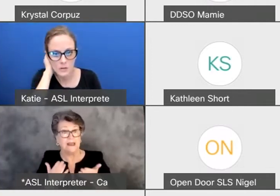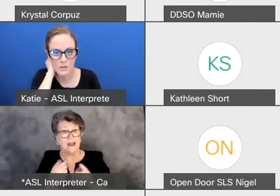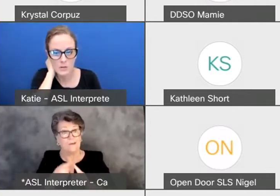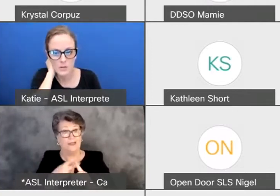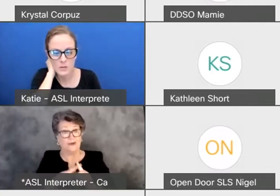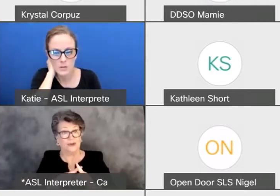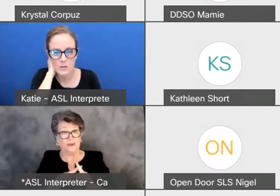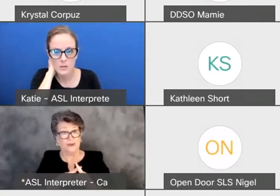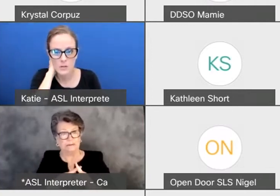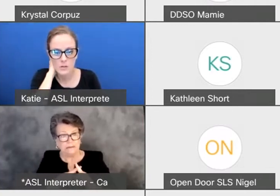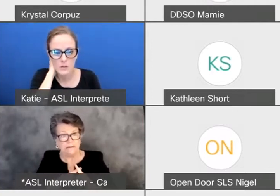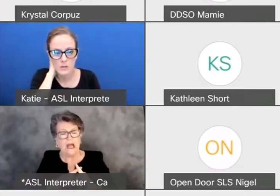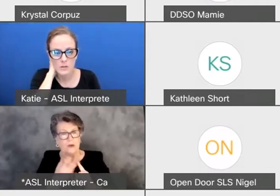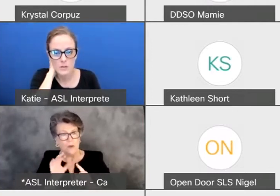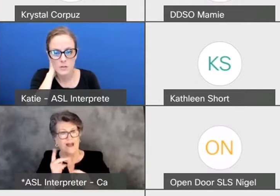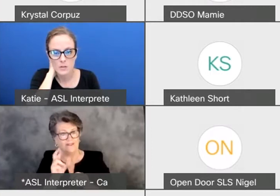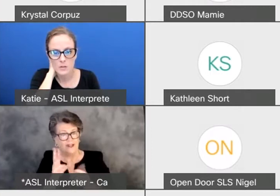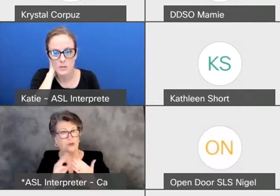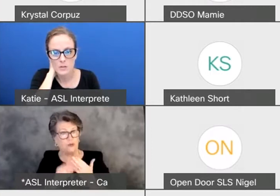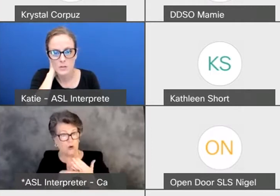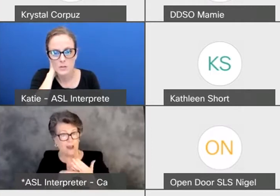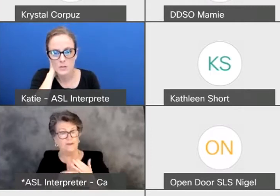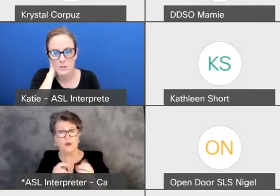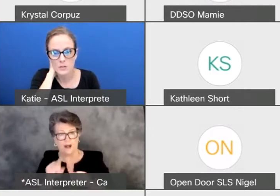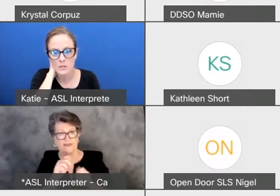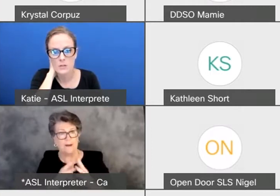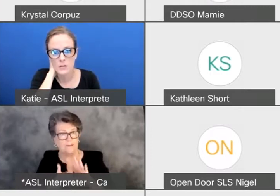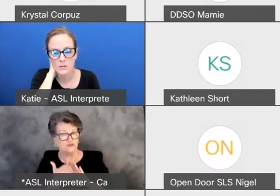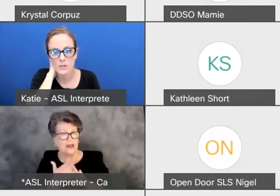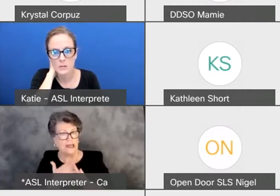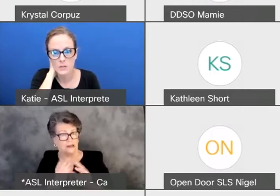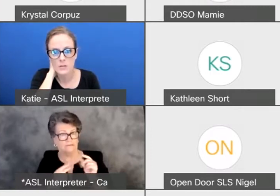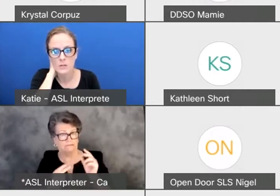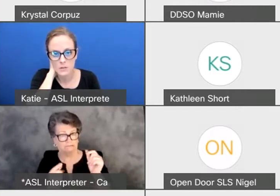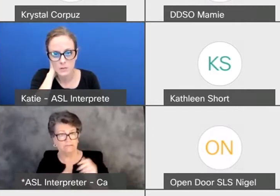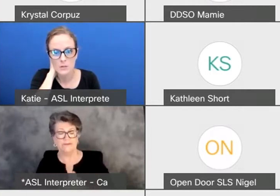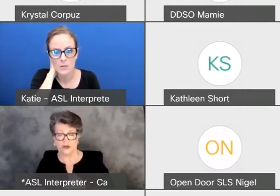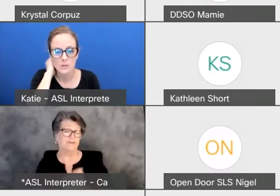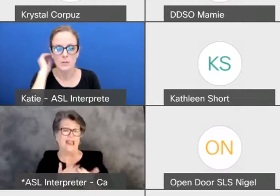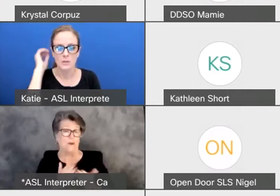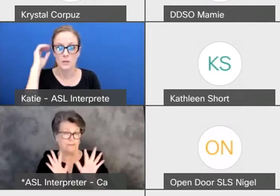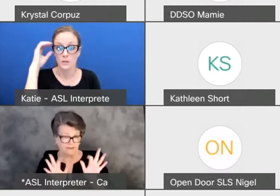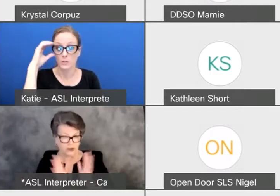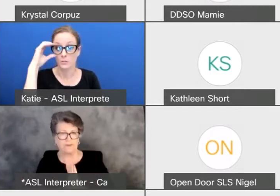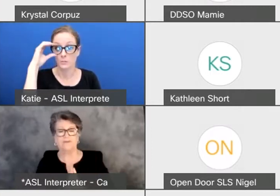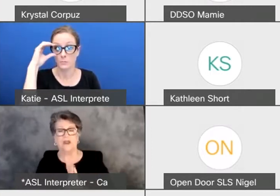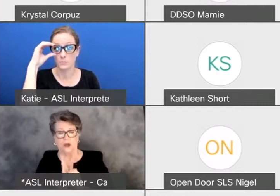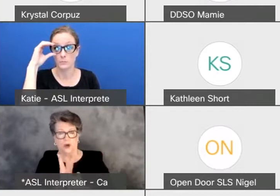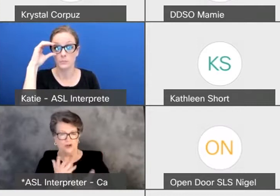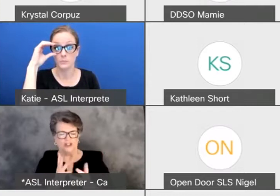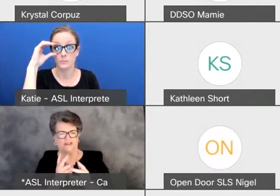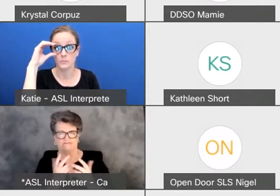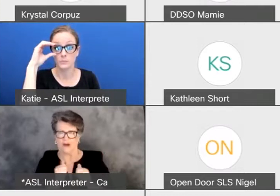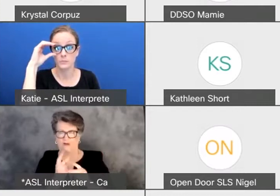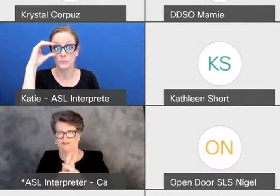two, possibly. And we want to vendor programs and we want to get them up and running. So anyways, that being said, we're kind of figuring it out